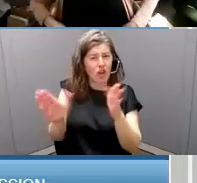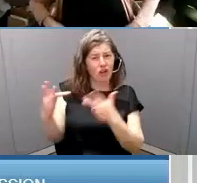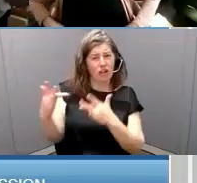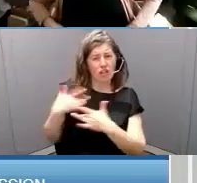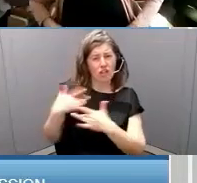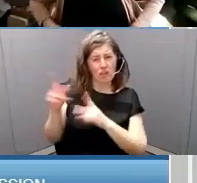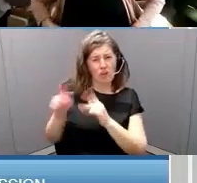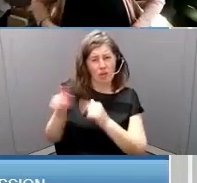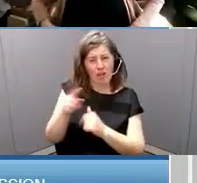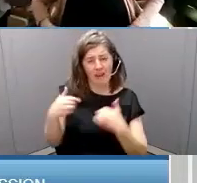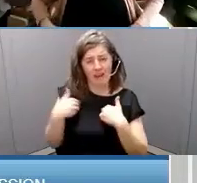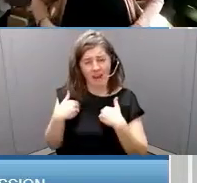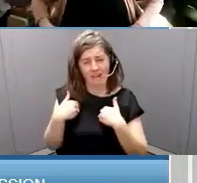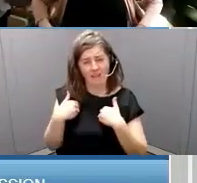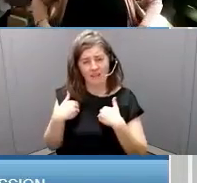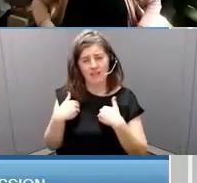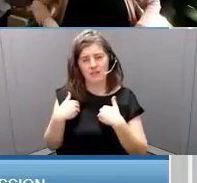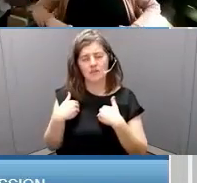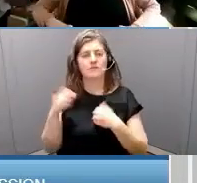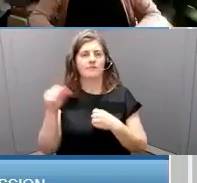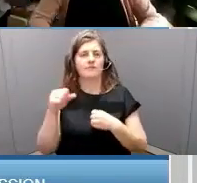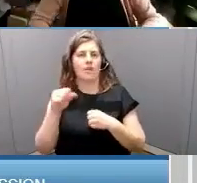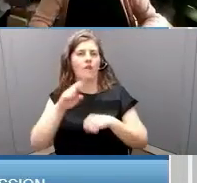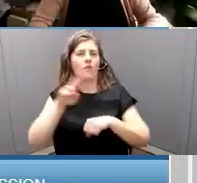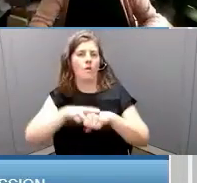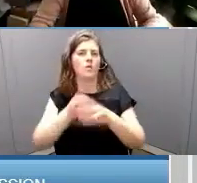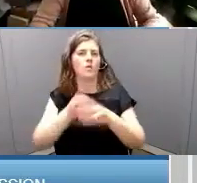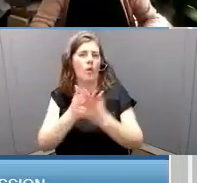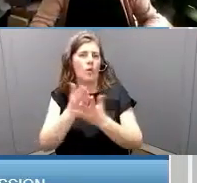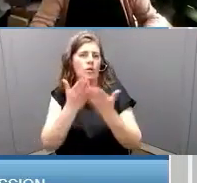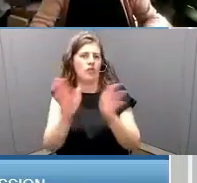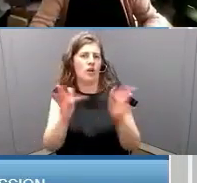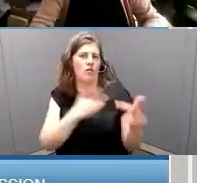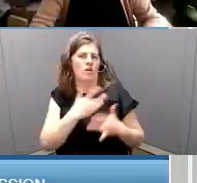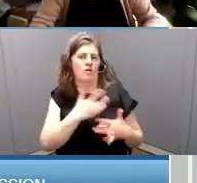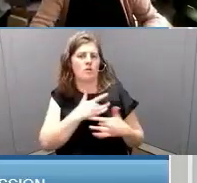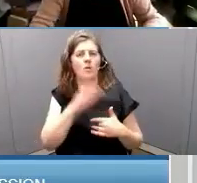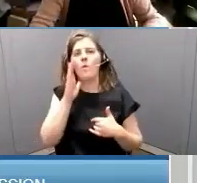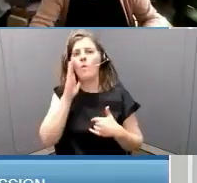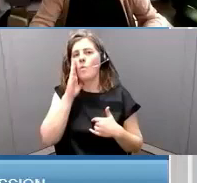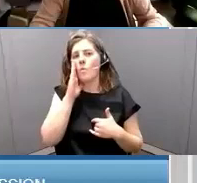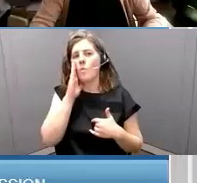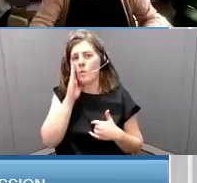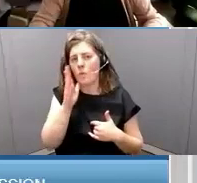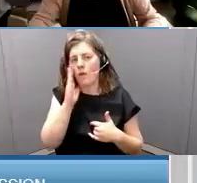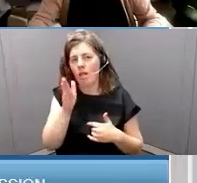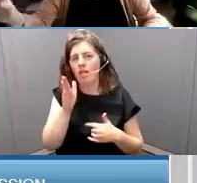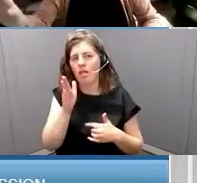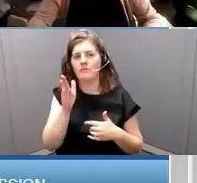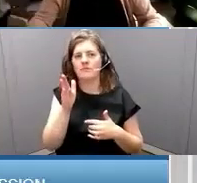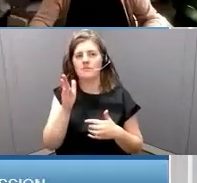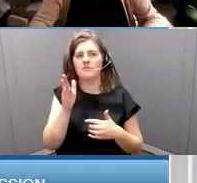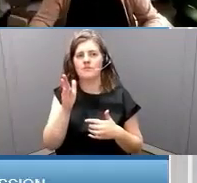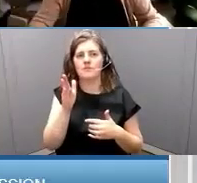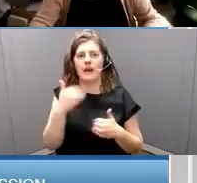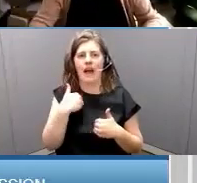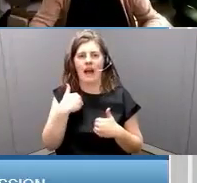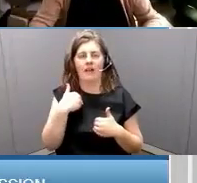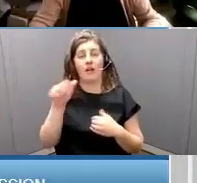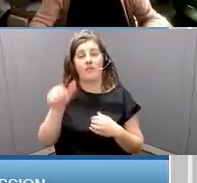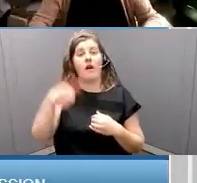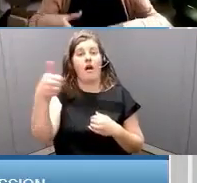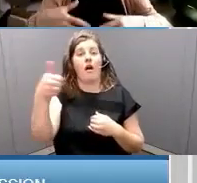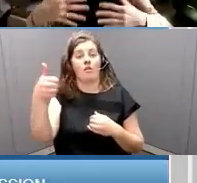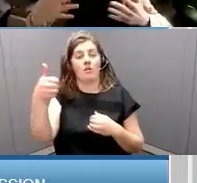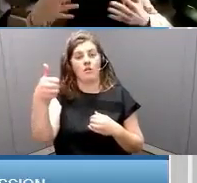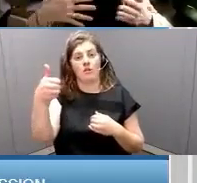folks have. Yeah, well, of course, go through the general concerns, and we're going to not only will we have another